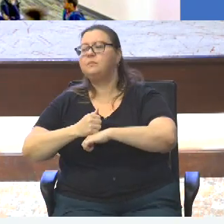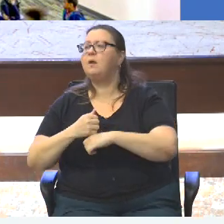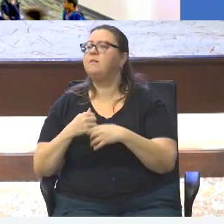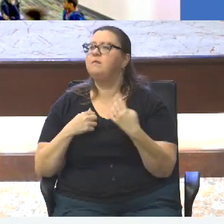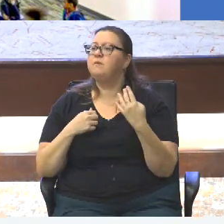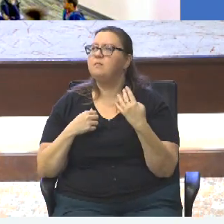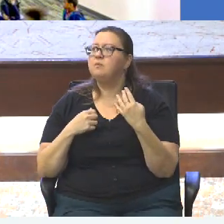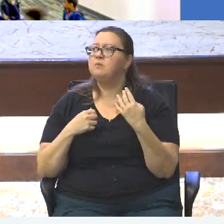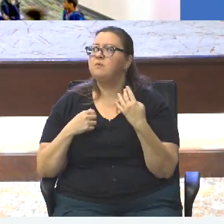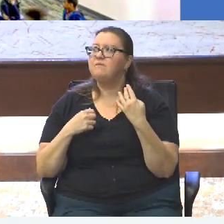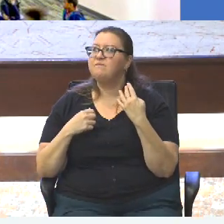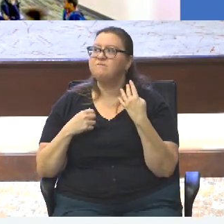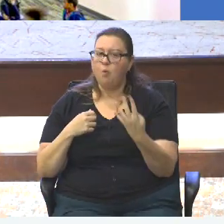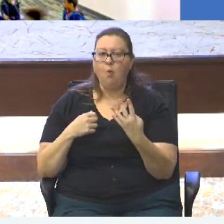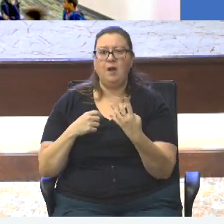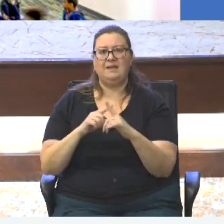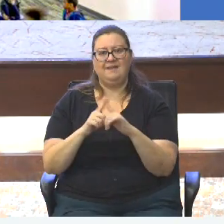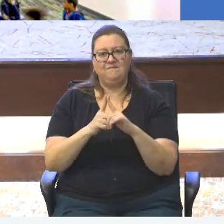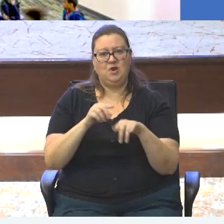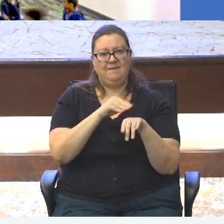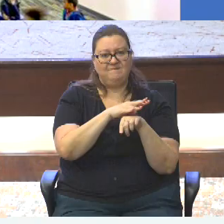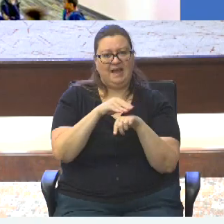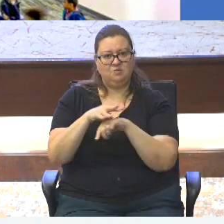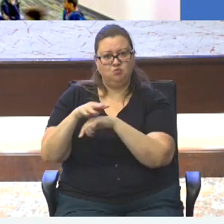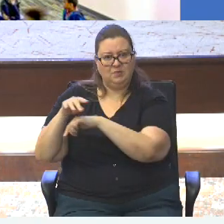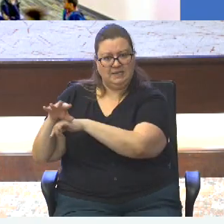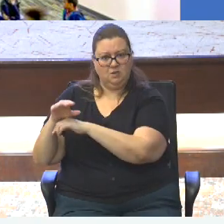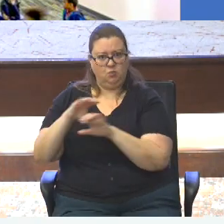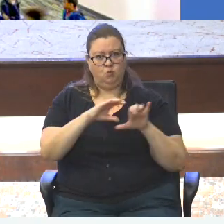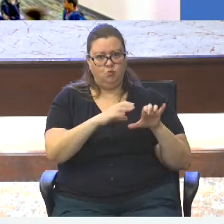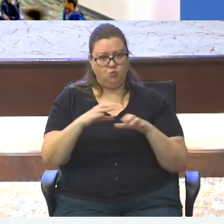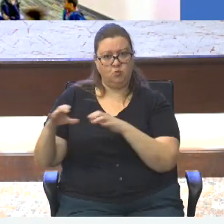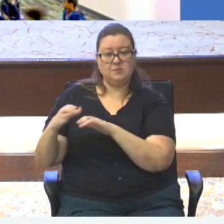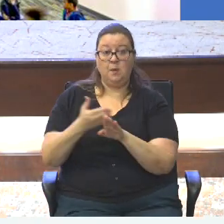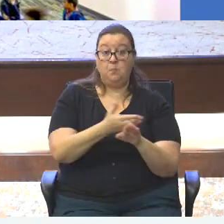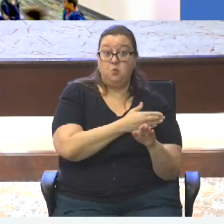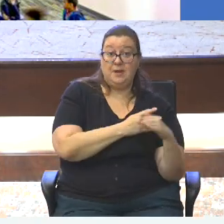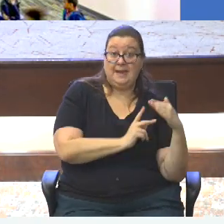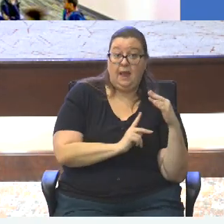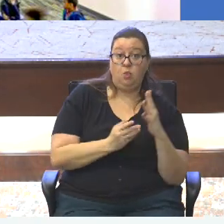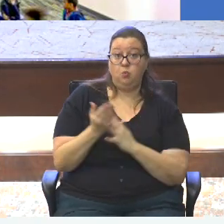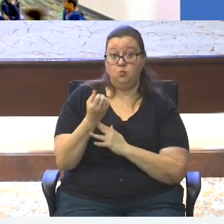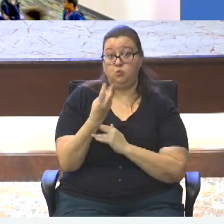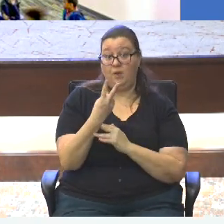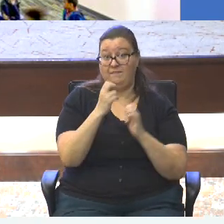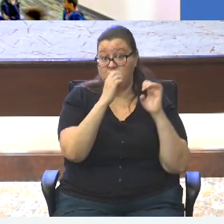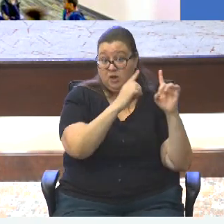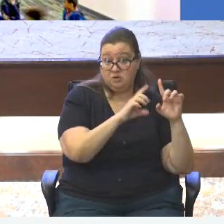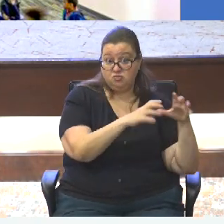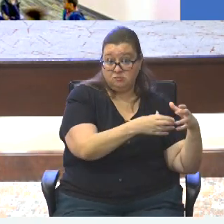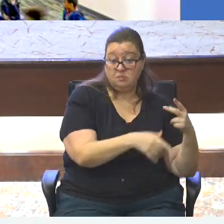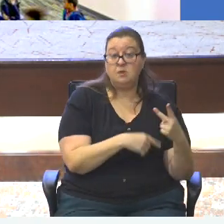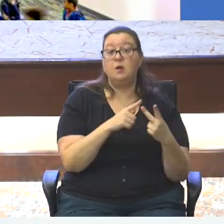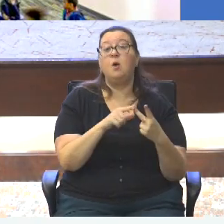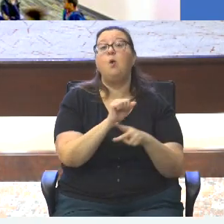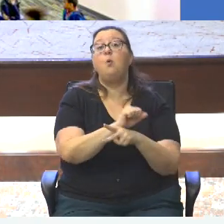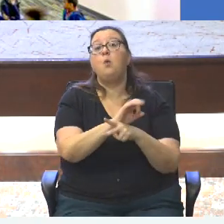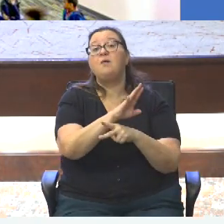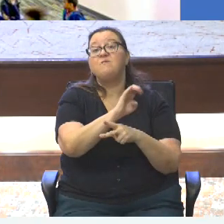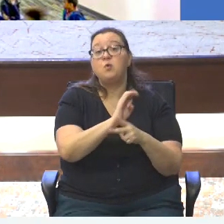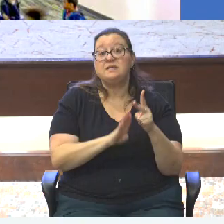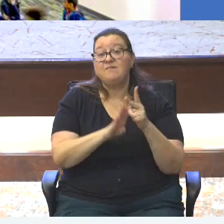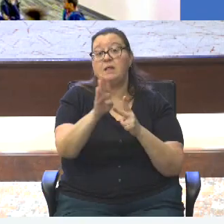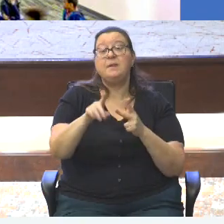four advisory groups to focus on pre-K through 12 education, workforce development, community learning,